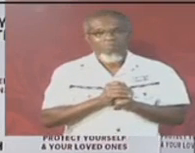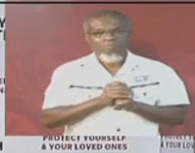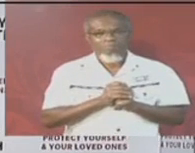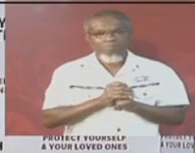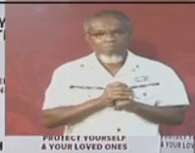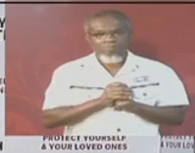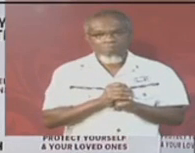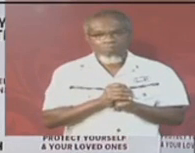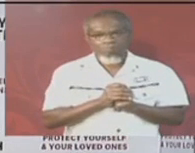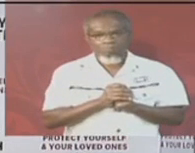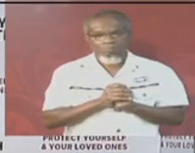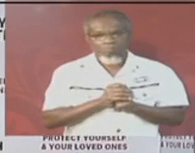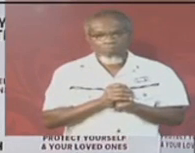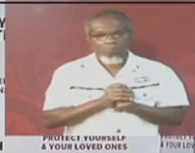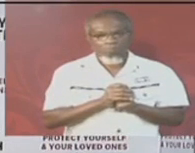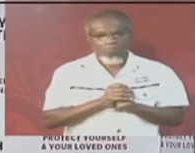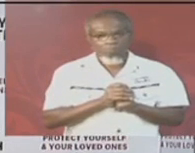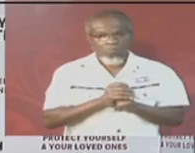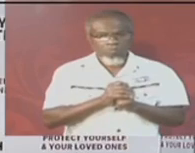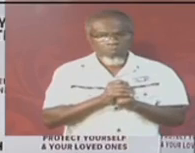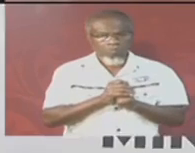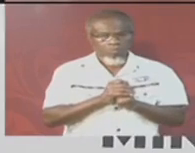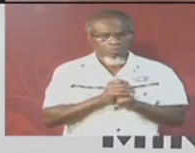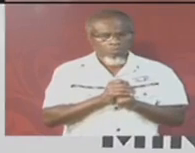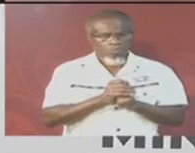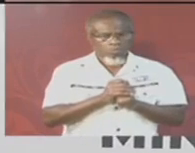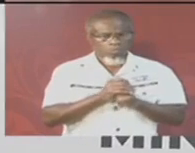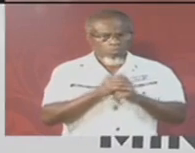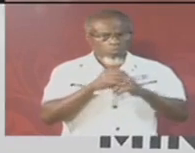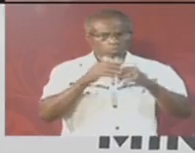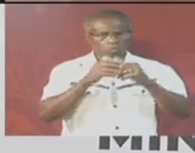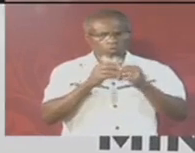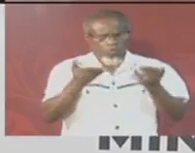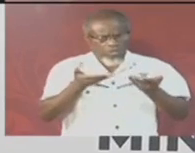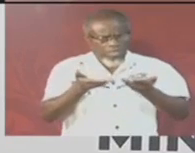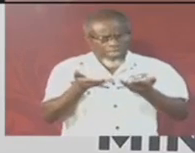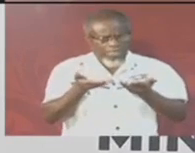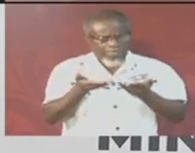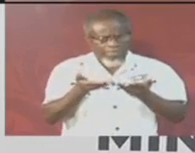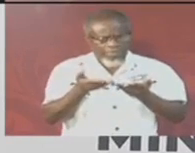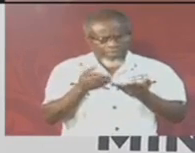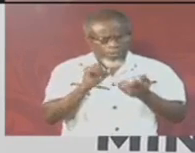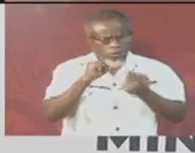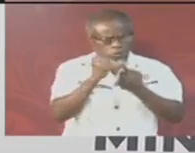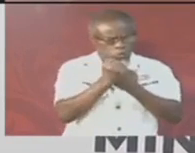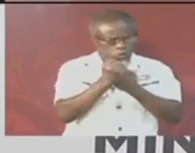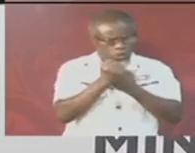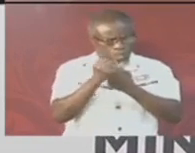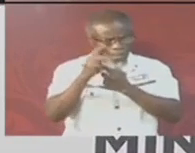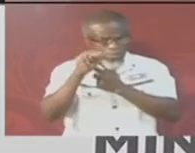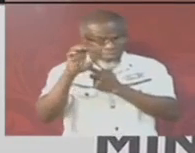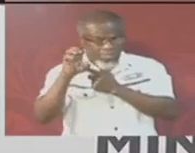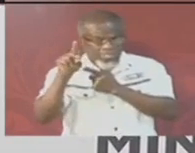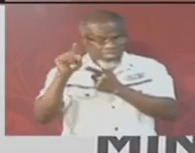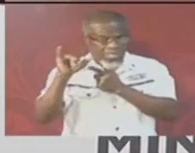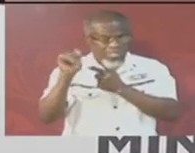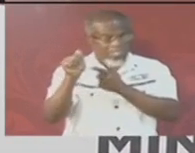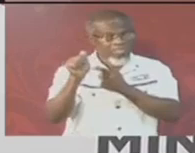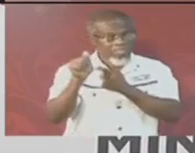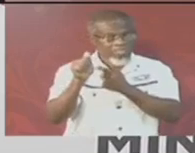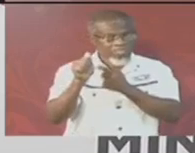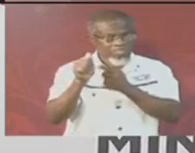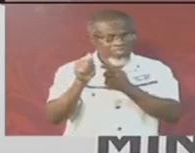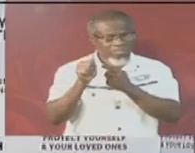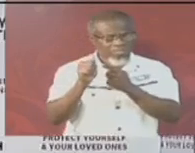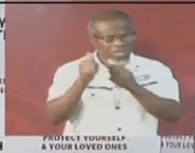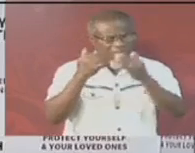Minister Dayal Singh, we noticed on social media there have been questions on the restrictions in gyms. Could you elaborate?